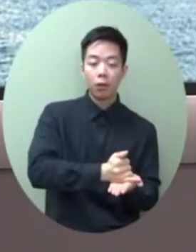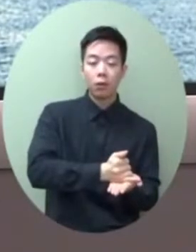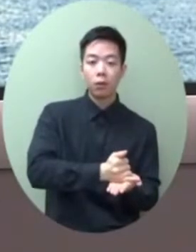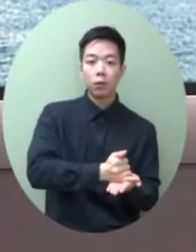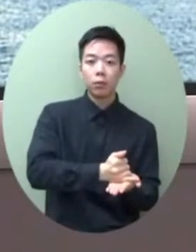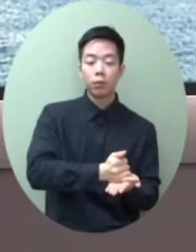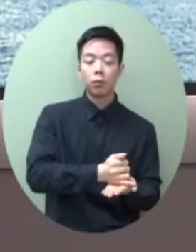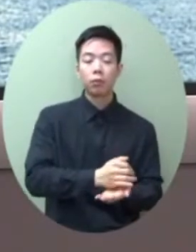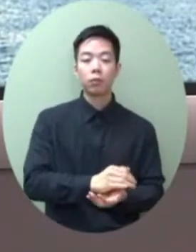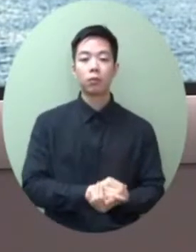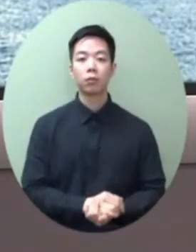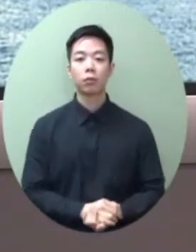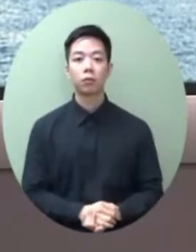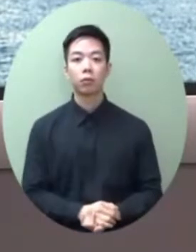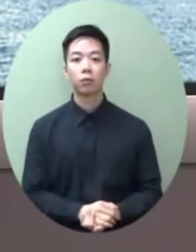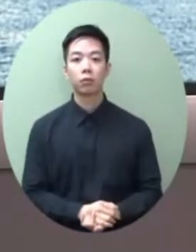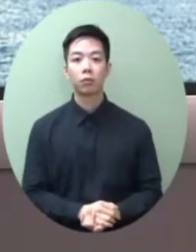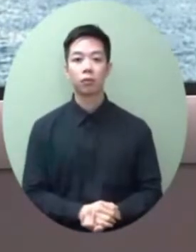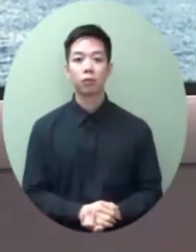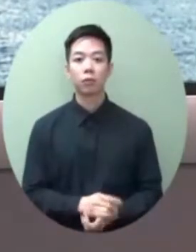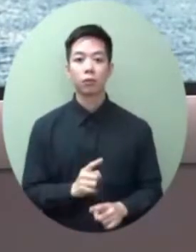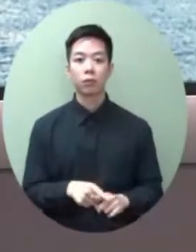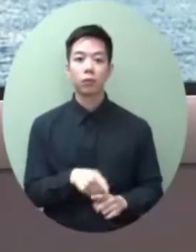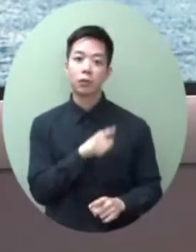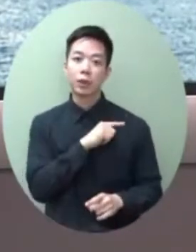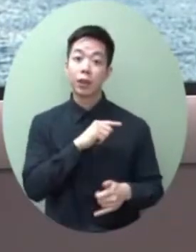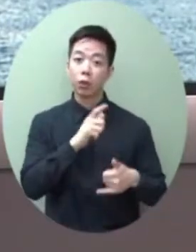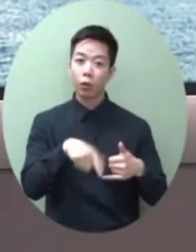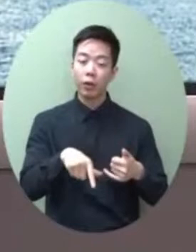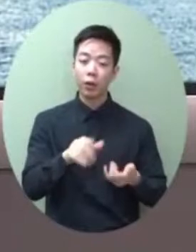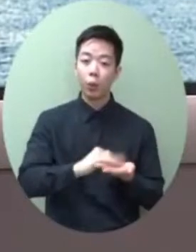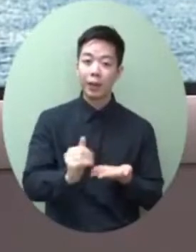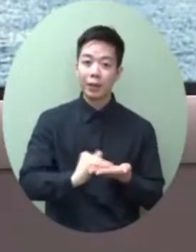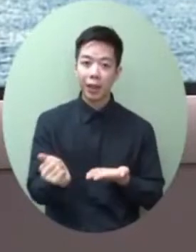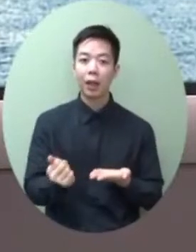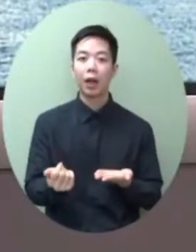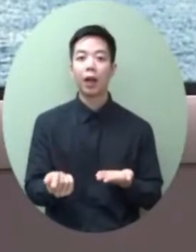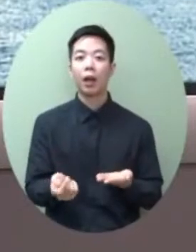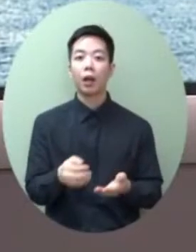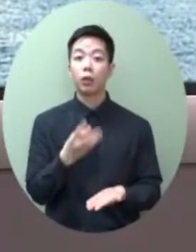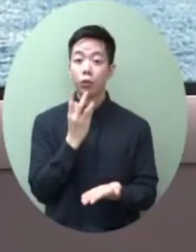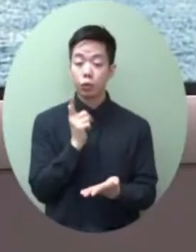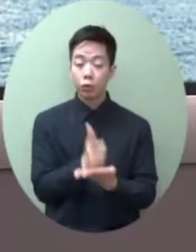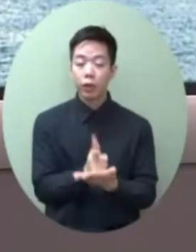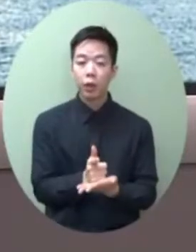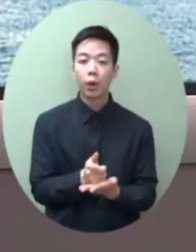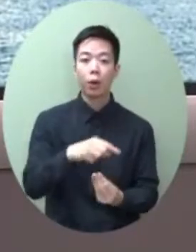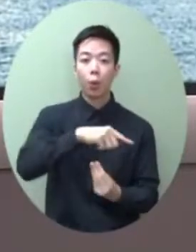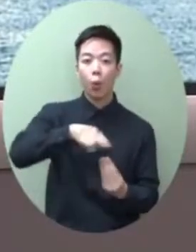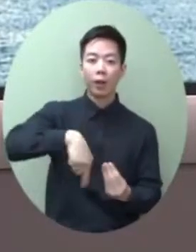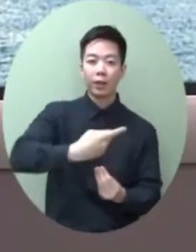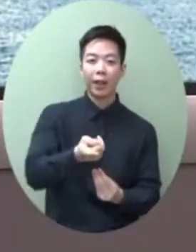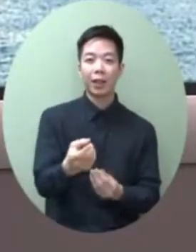who remain at home, we propose that they should pay attention to personal hygiene and to avoid any environmental contamination.